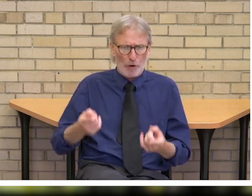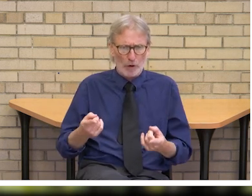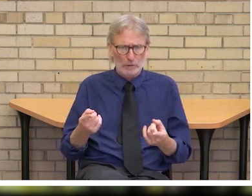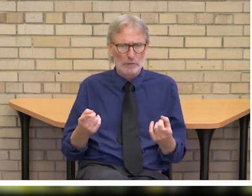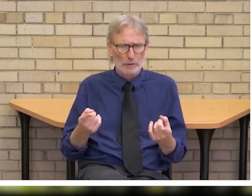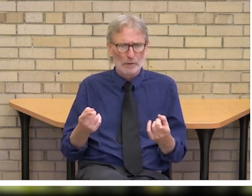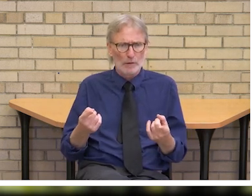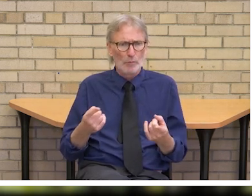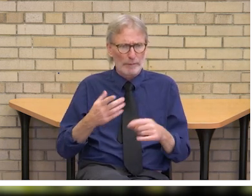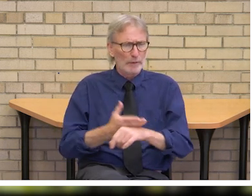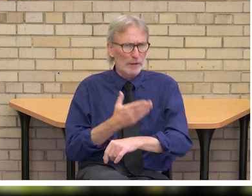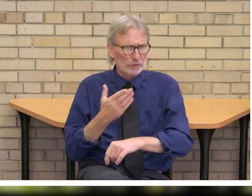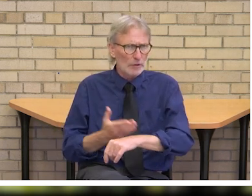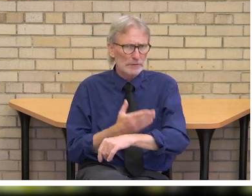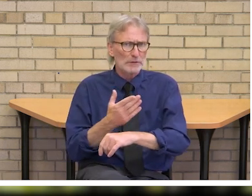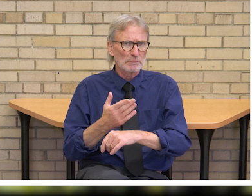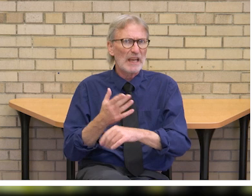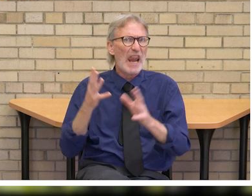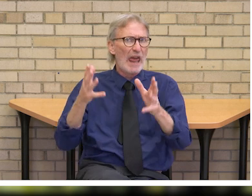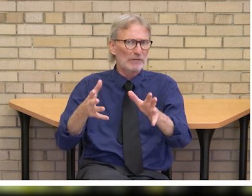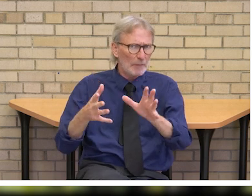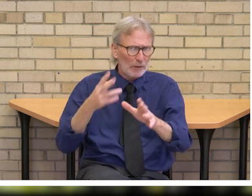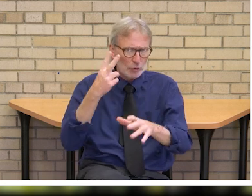2.5 years of construction ahead of us.